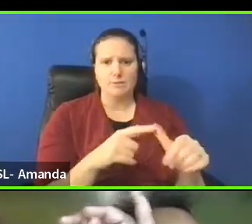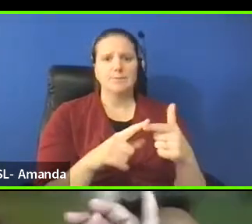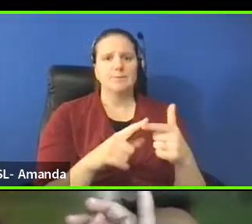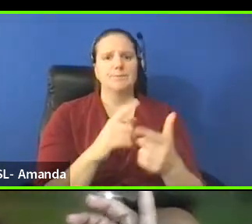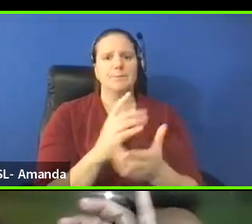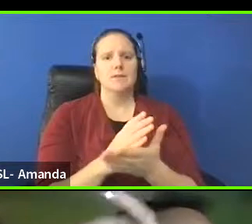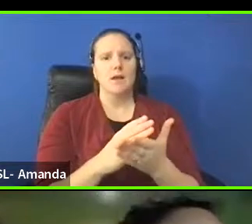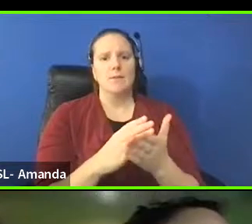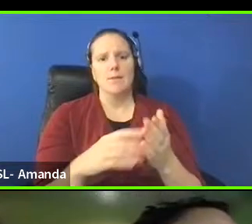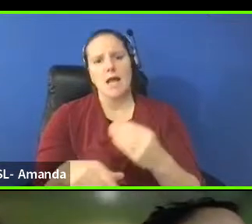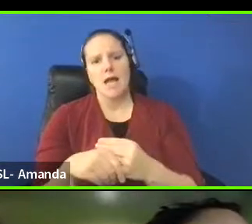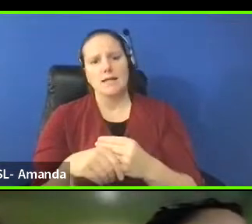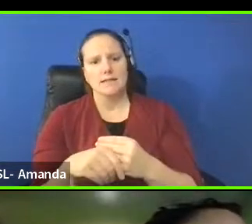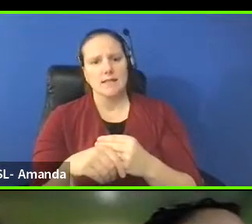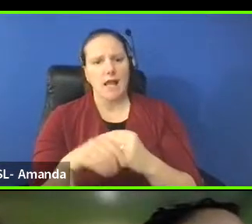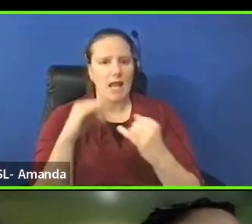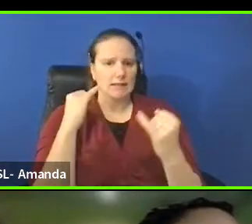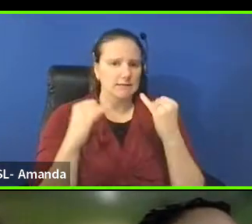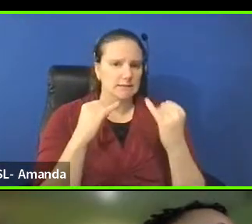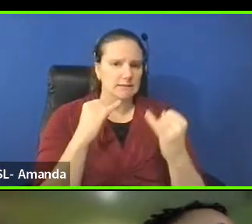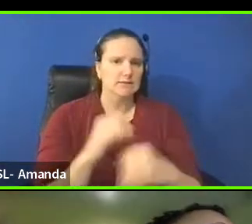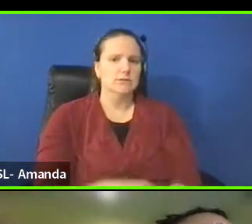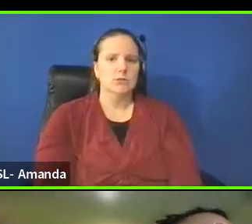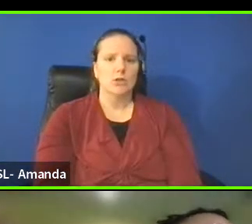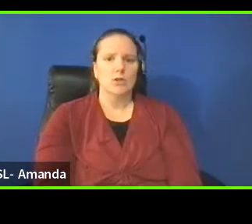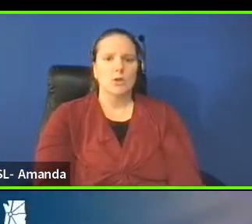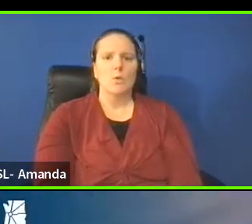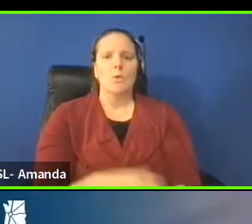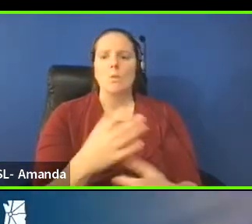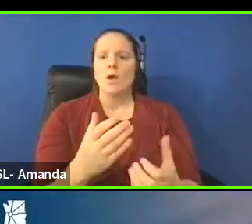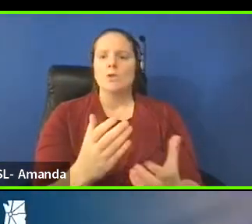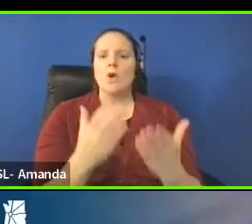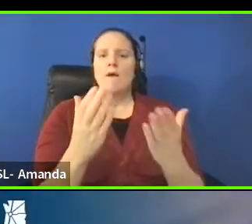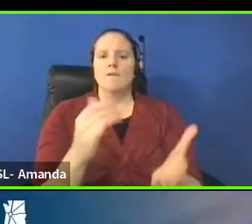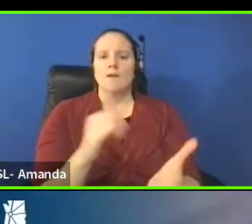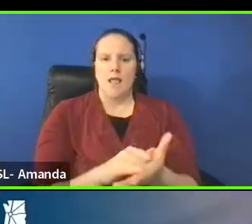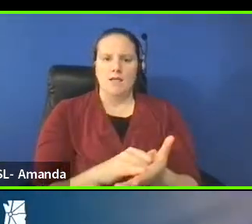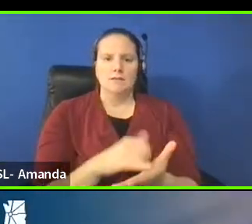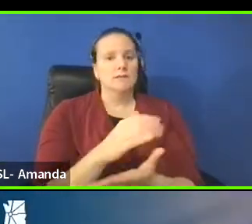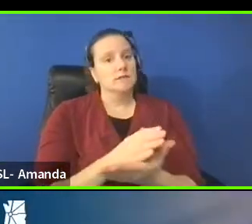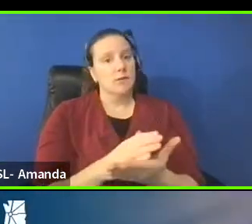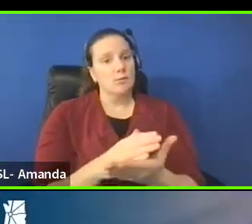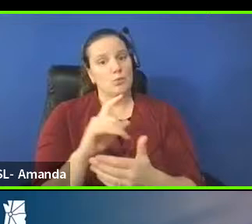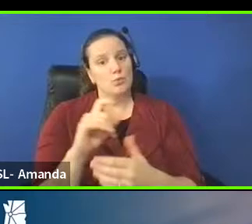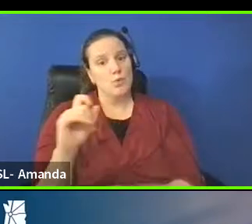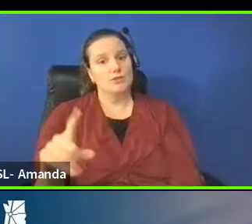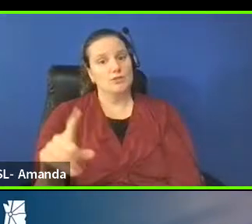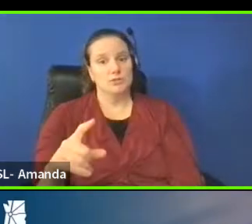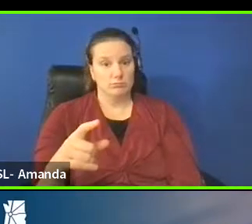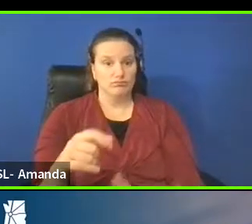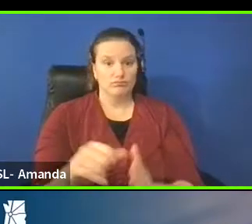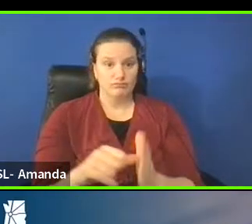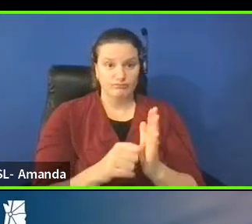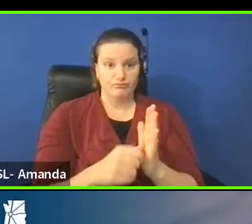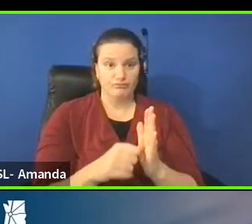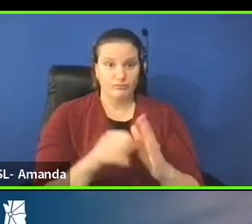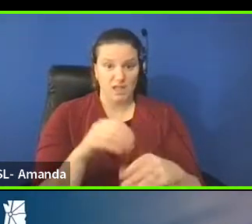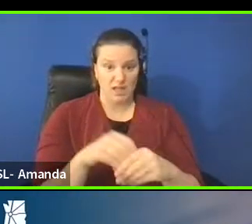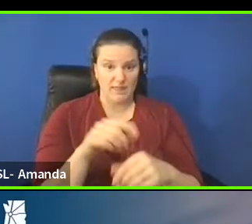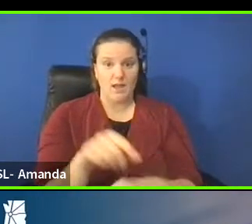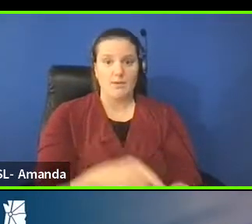additional ideas. We want you to offer those. There are some questions that are highlighted in